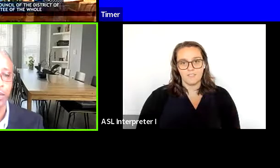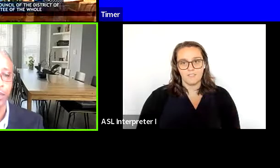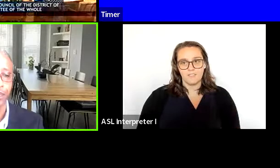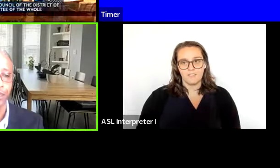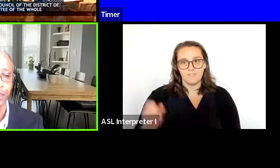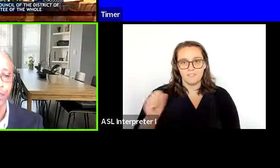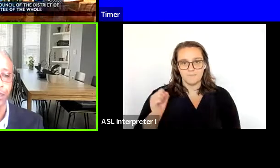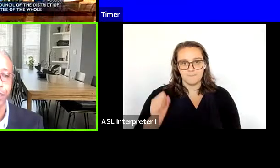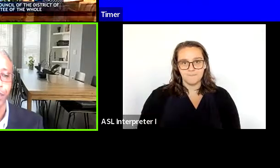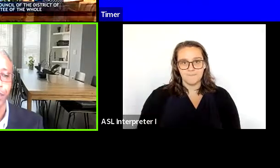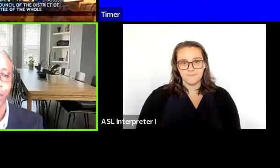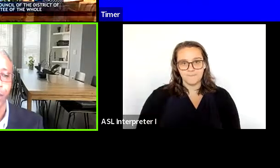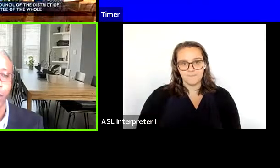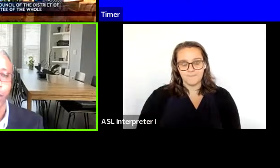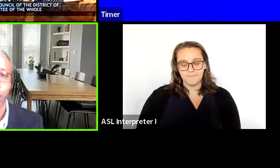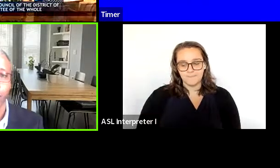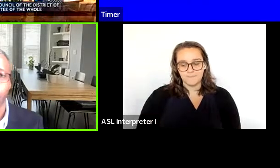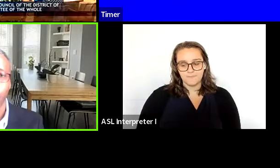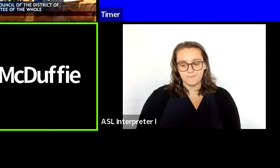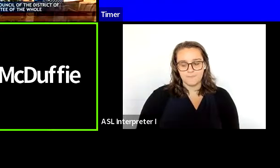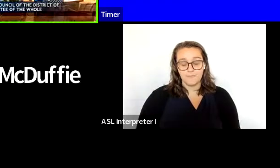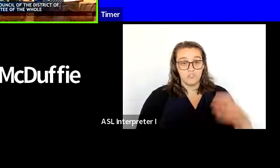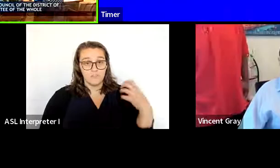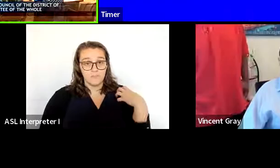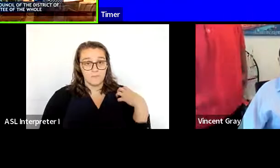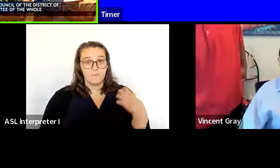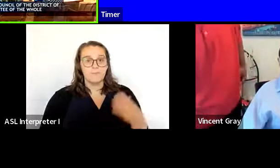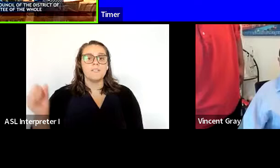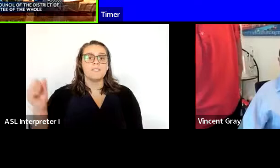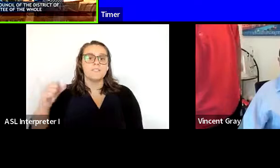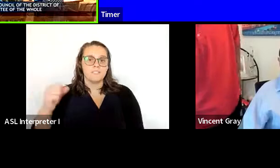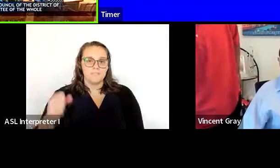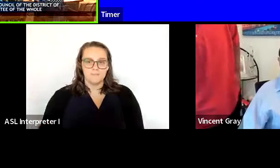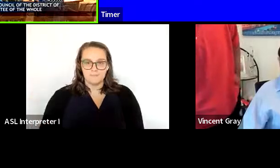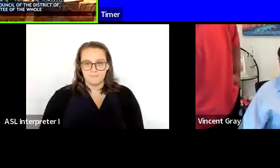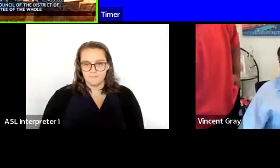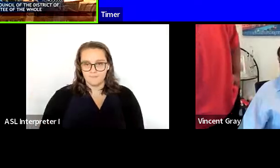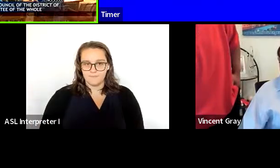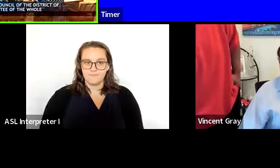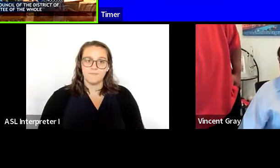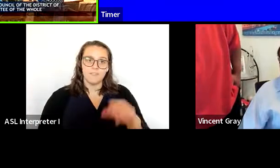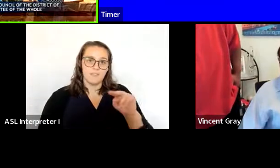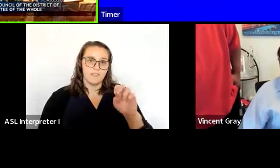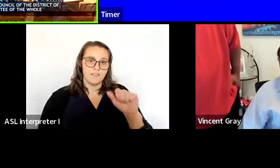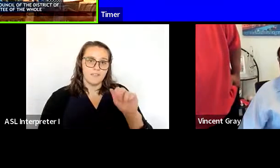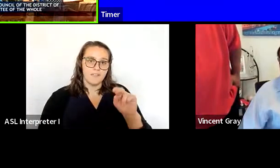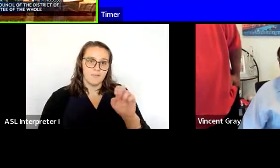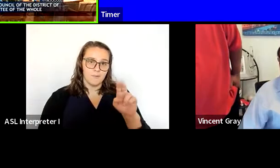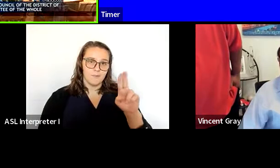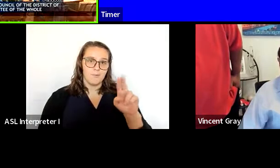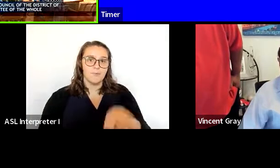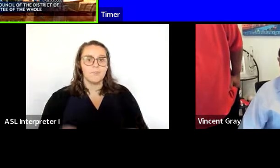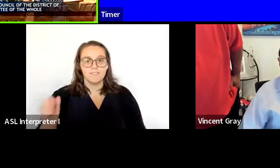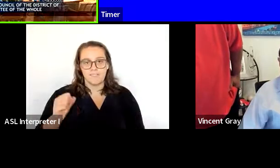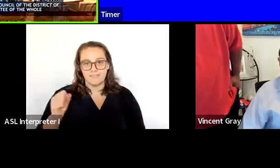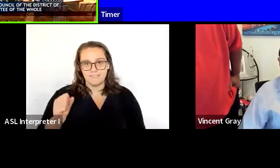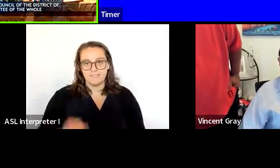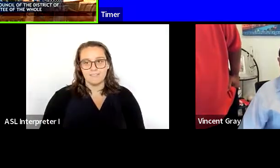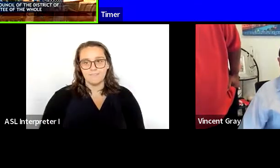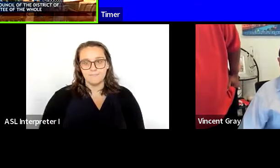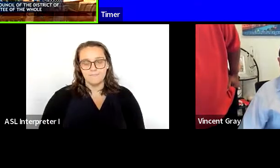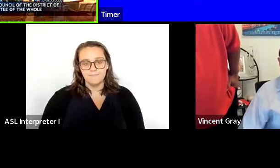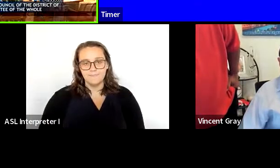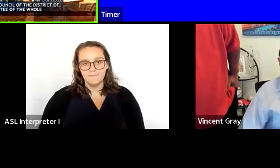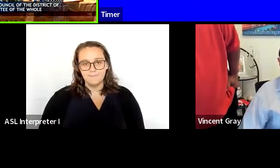Yes. Councilmember McDuffie votes yes. Chairman Mendelson. Yes. Chairman Mendelson votes yes. Councilmember Nadeau. Yes. Councilmember Nadeau votes